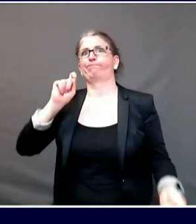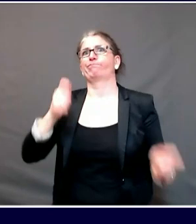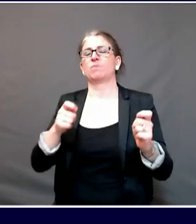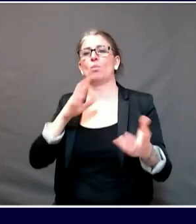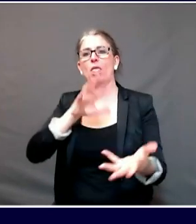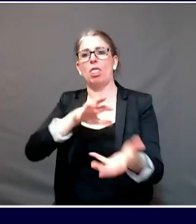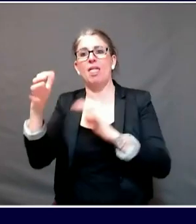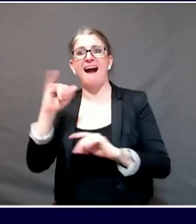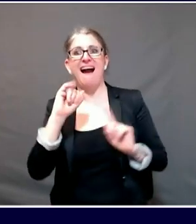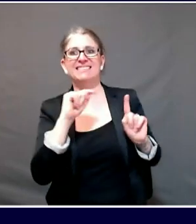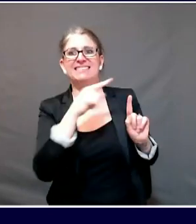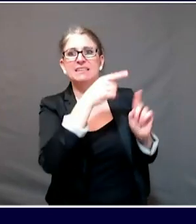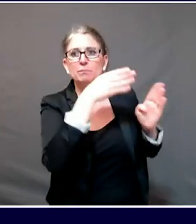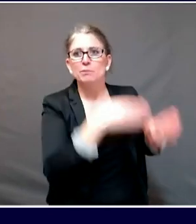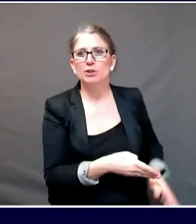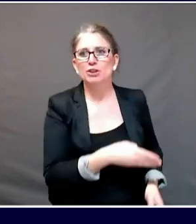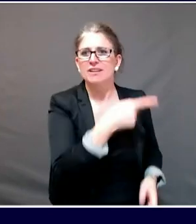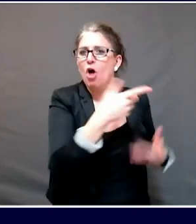states.